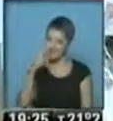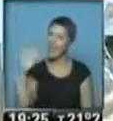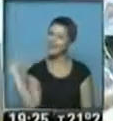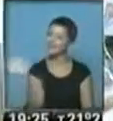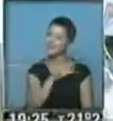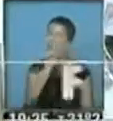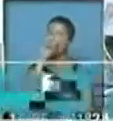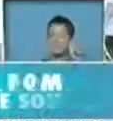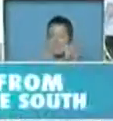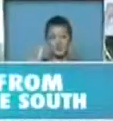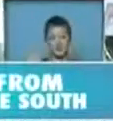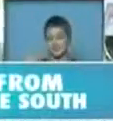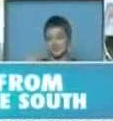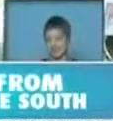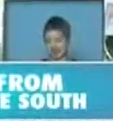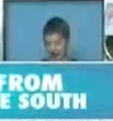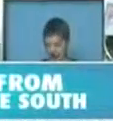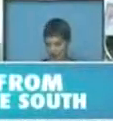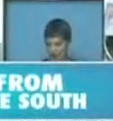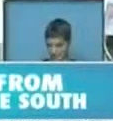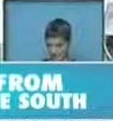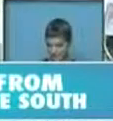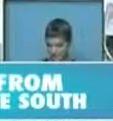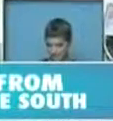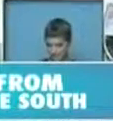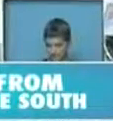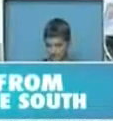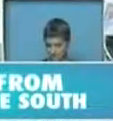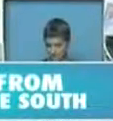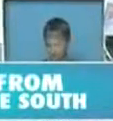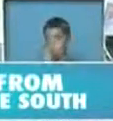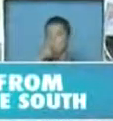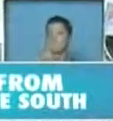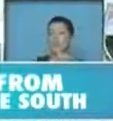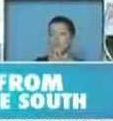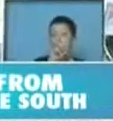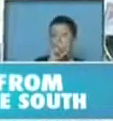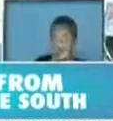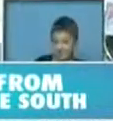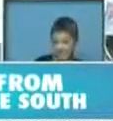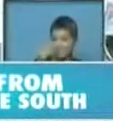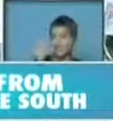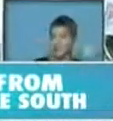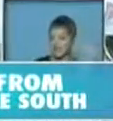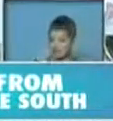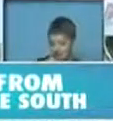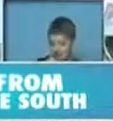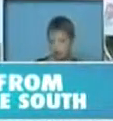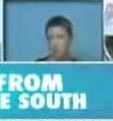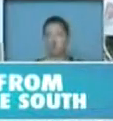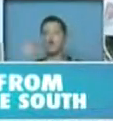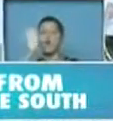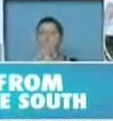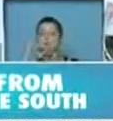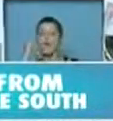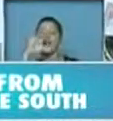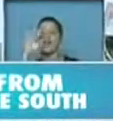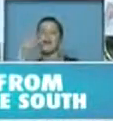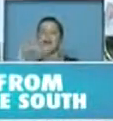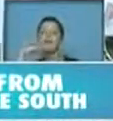the president delivered a 40-minute speech during the closing of the annual Convention of the Argentine Chamber of Commerce